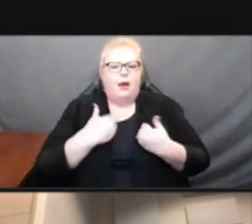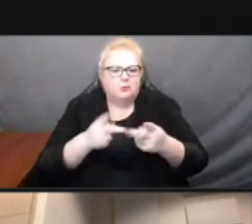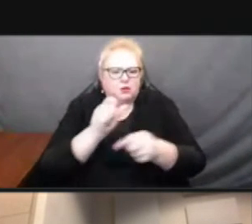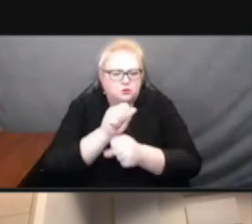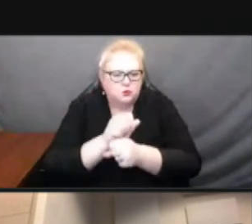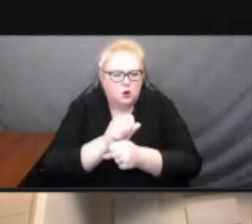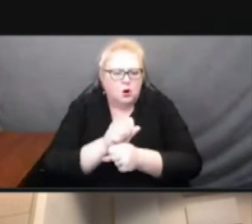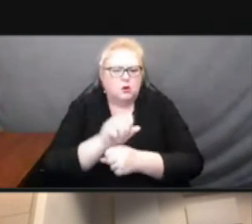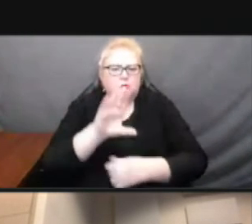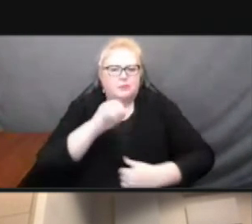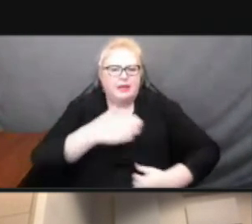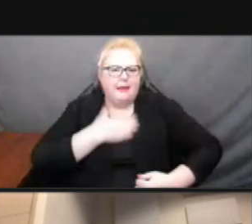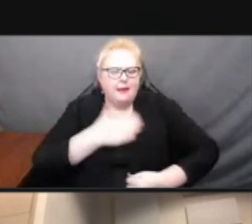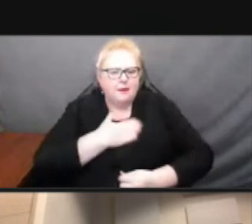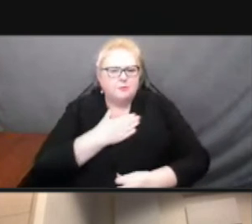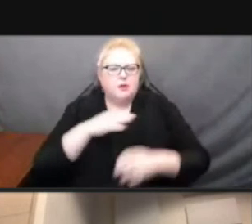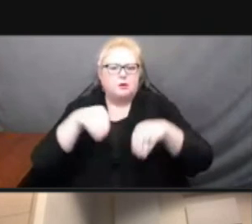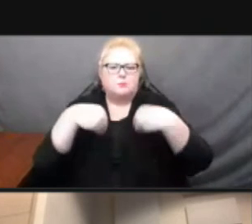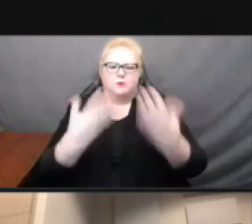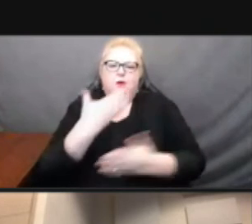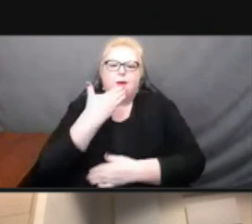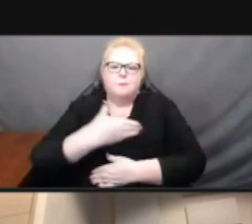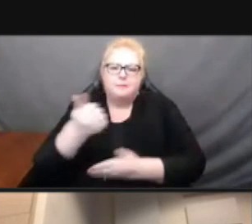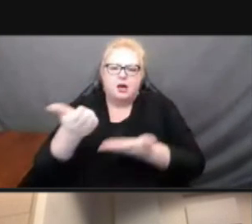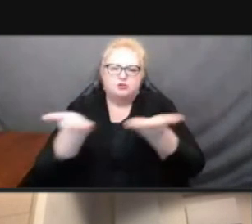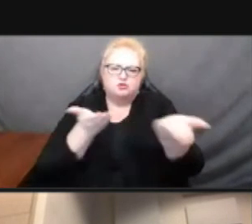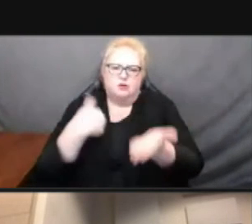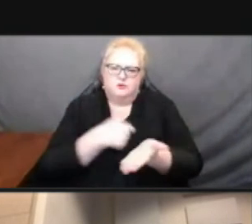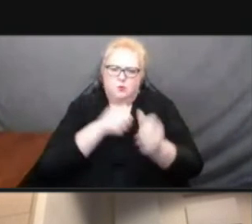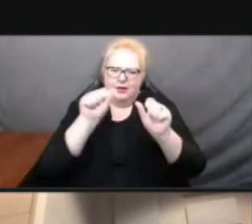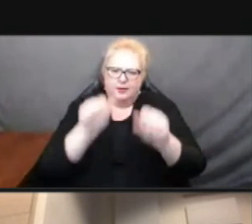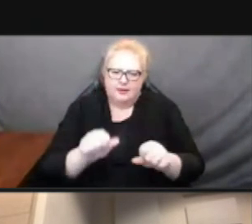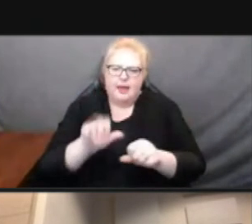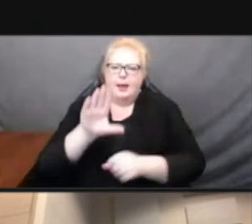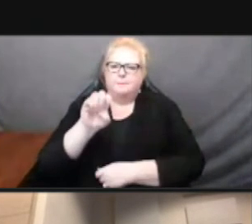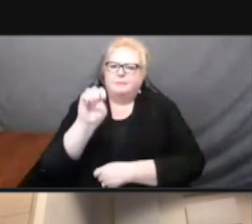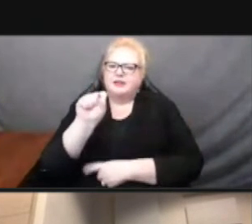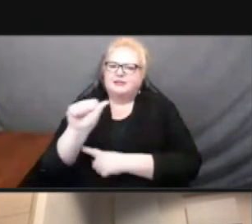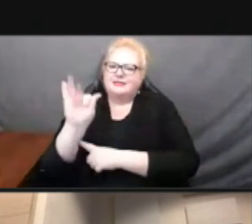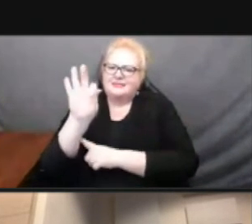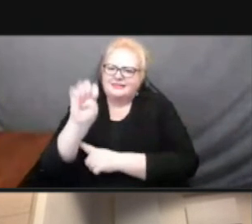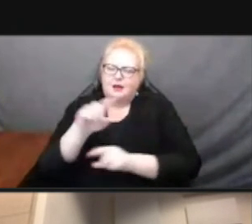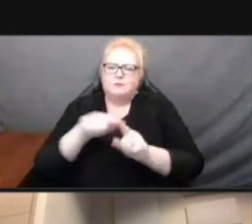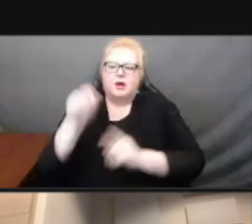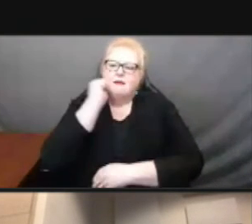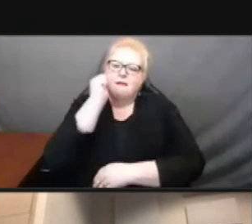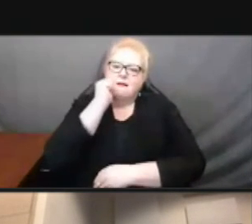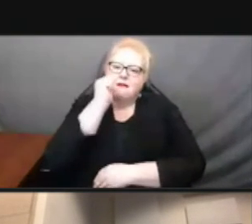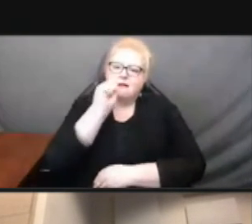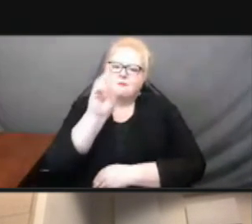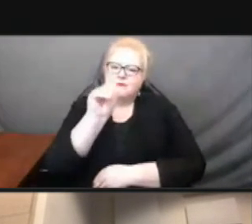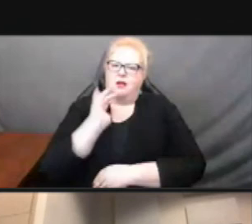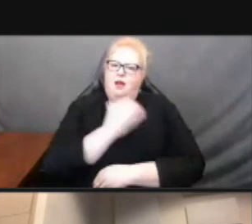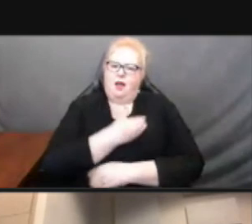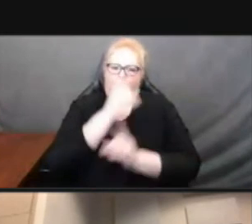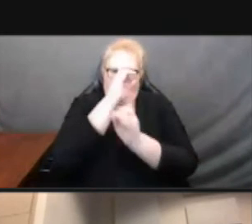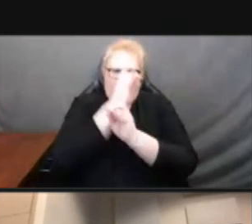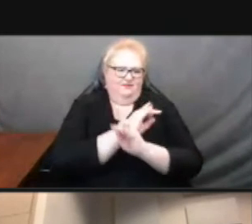Little Rock. We want to be safe. But every day, violence is increasing. We had our 51st homicide